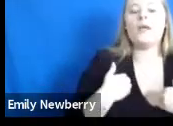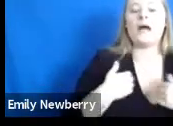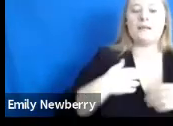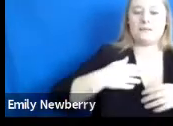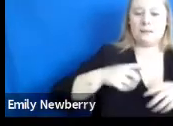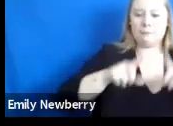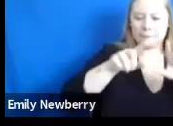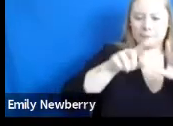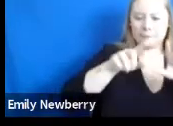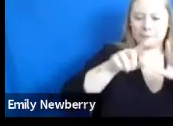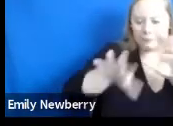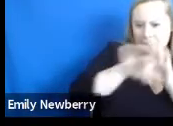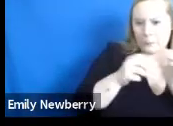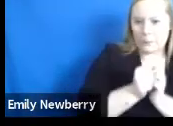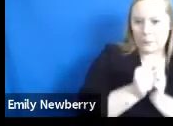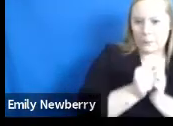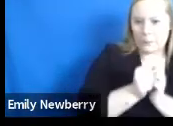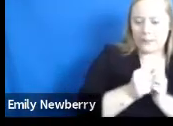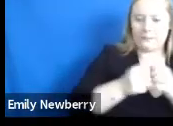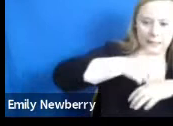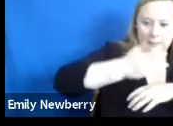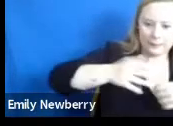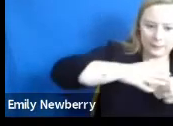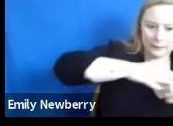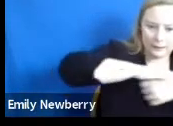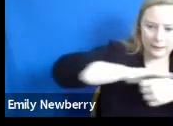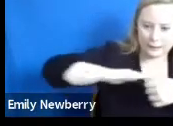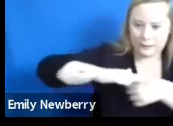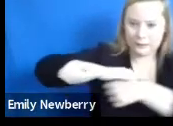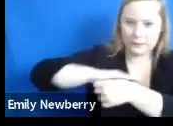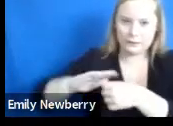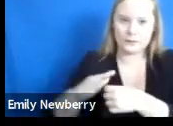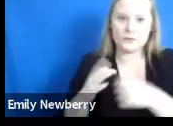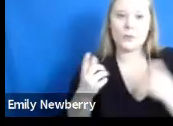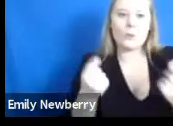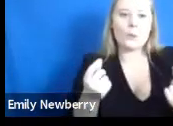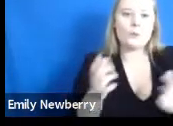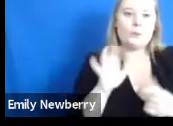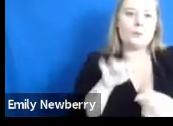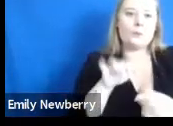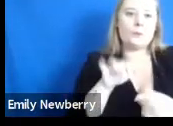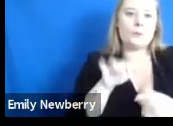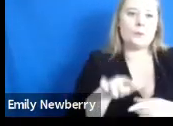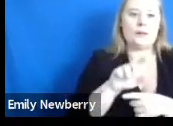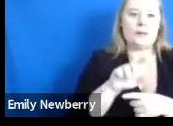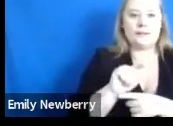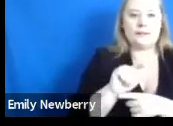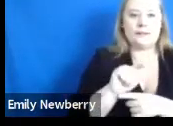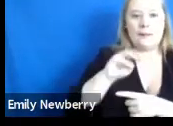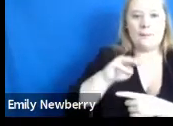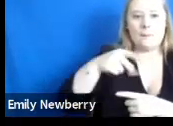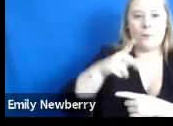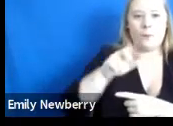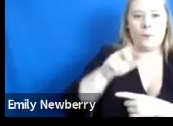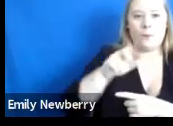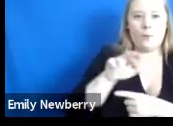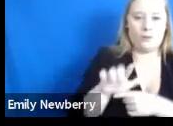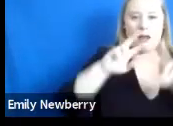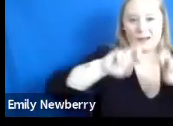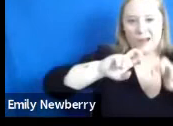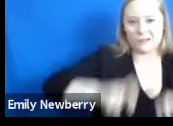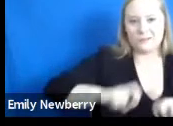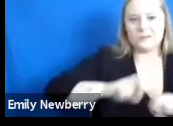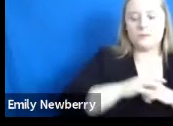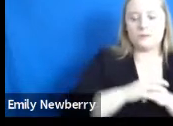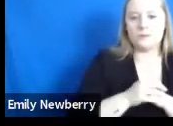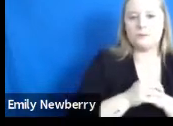spatial analysis, we used interpolation by ordinary and indicator kriging in ArcGIS. I'll be presenting the indicator kriging just for